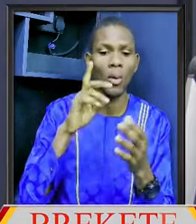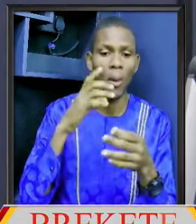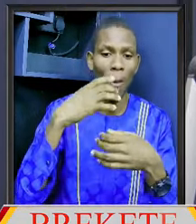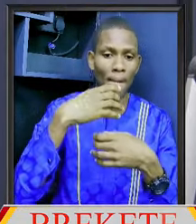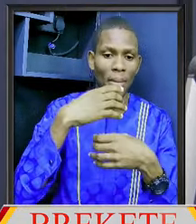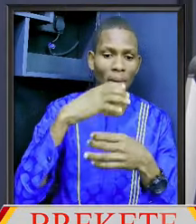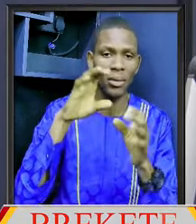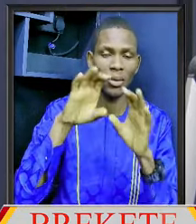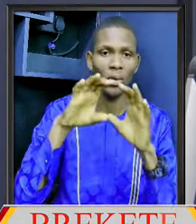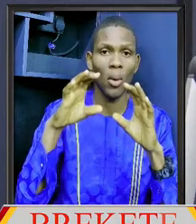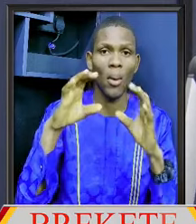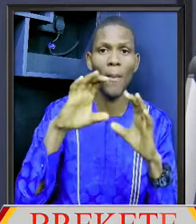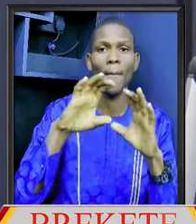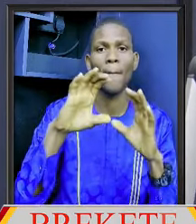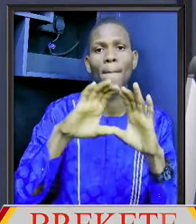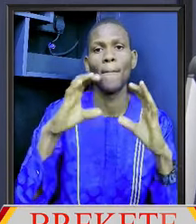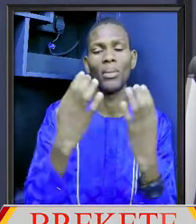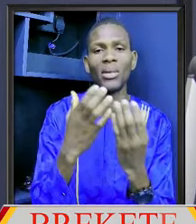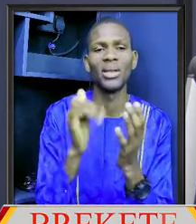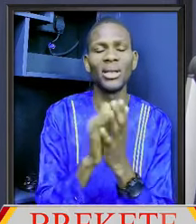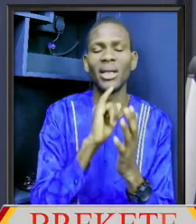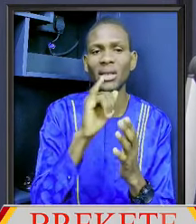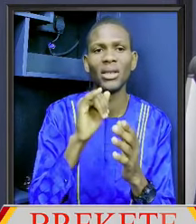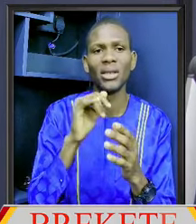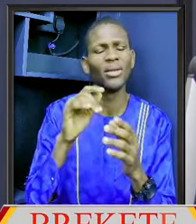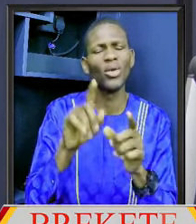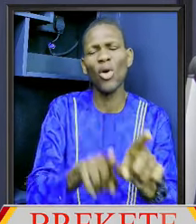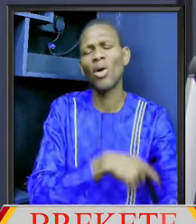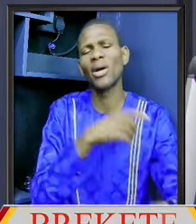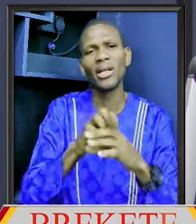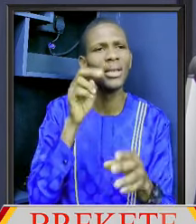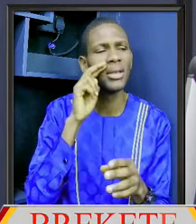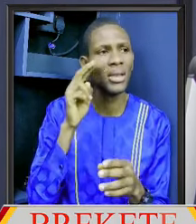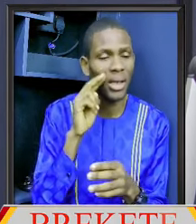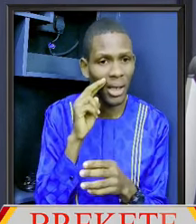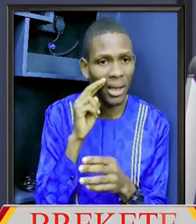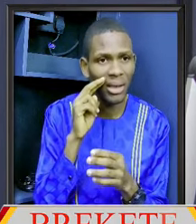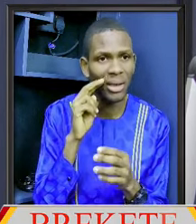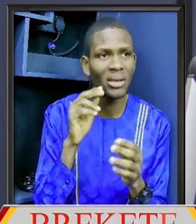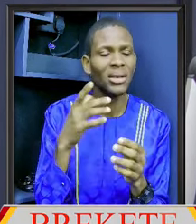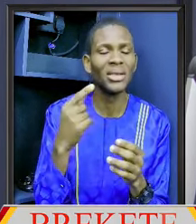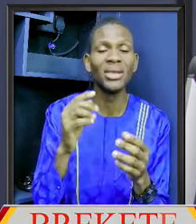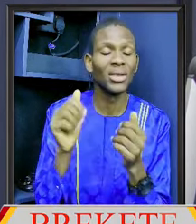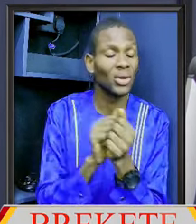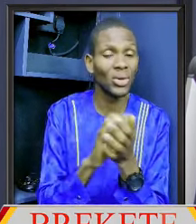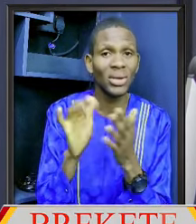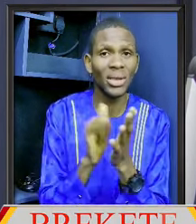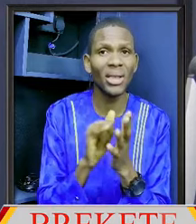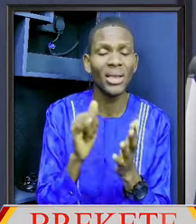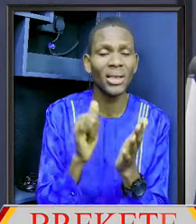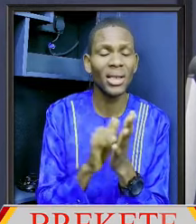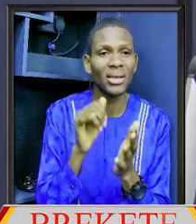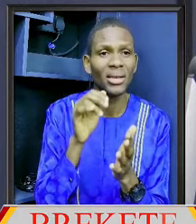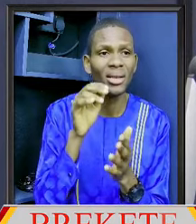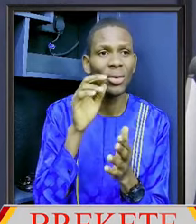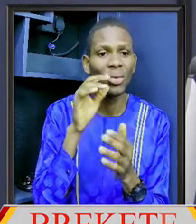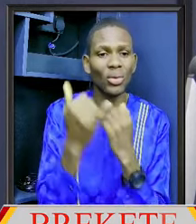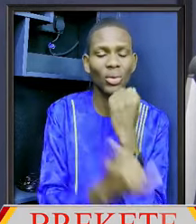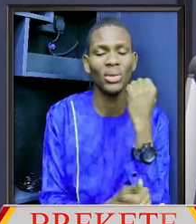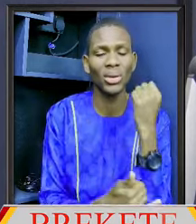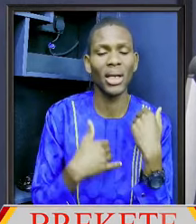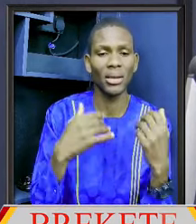Nigeria. Now construction company. The destruction where that company don't do Nigeria. If